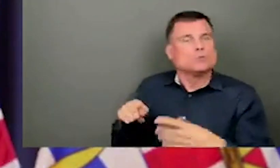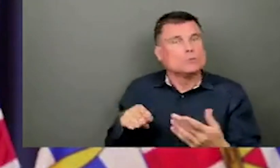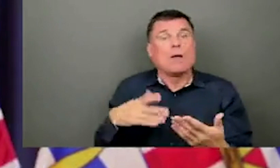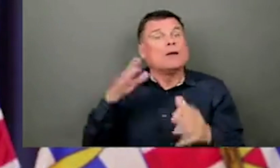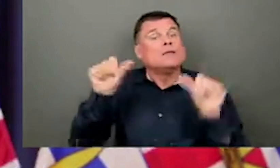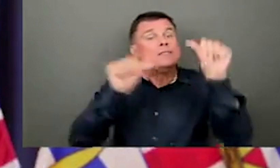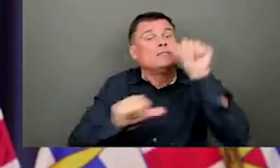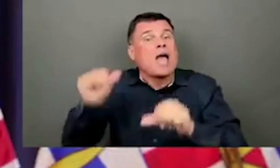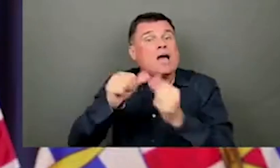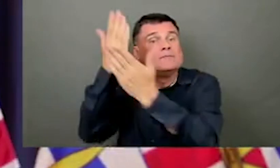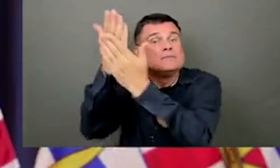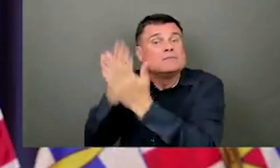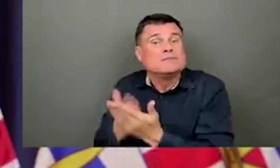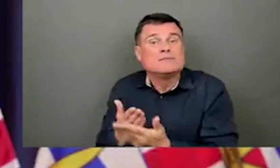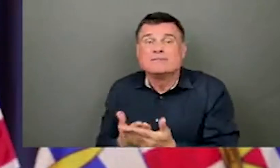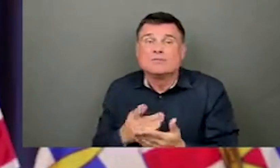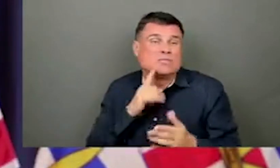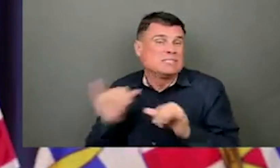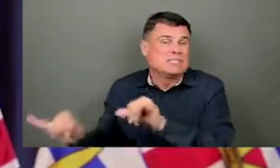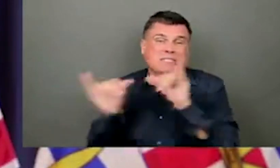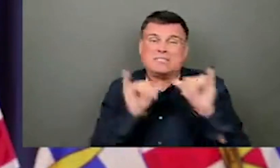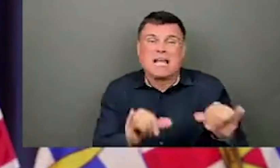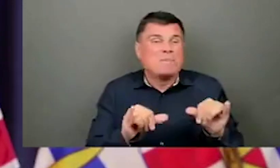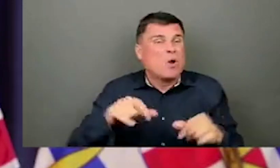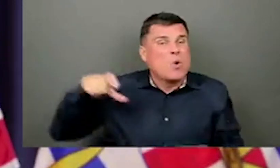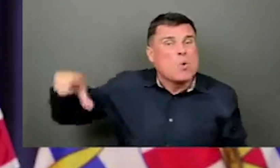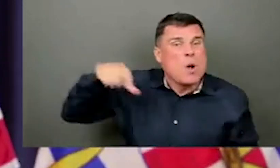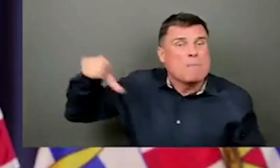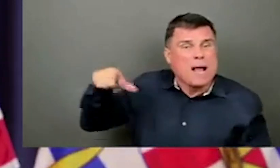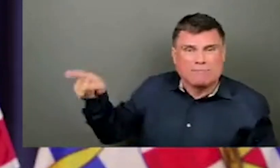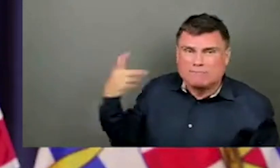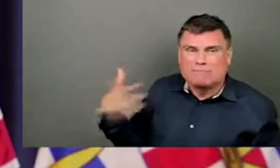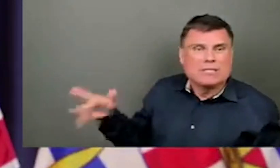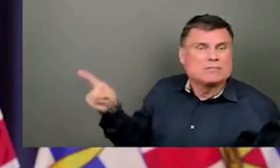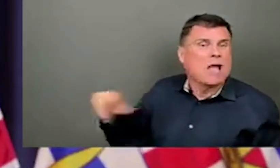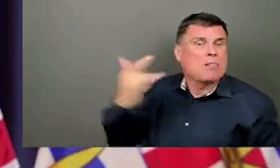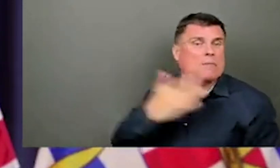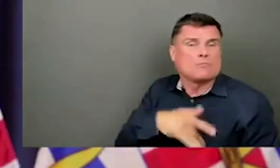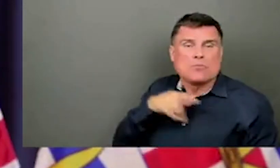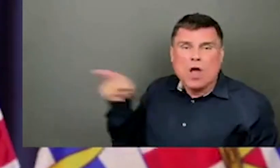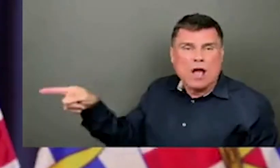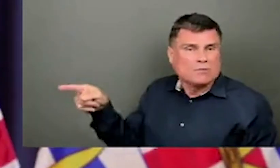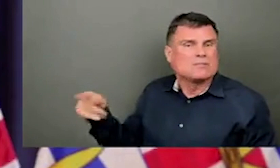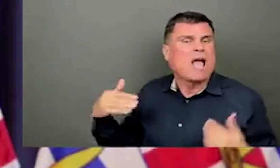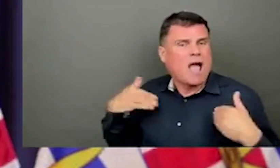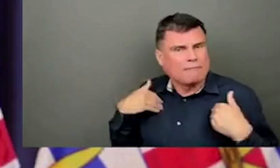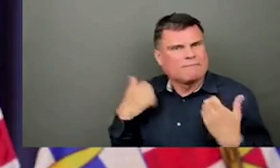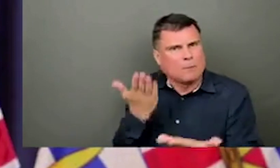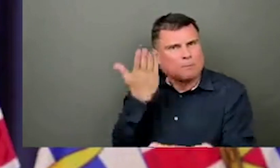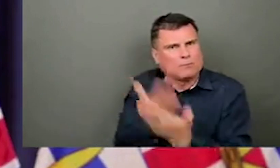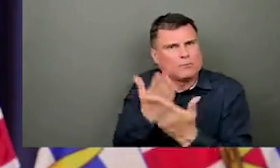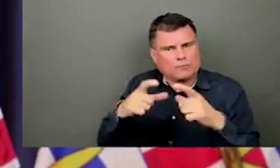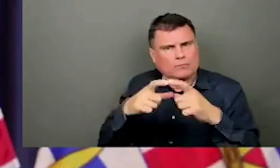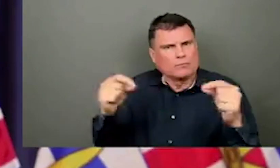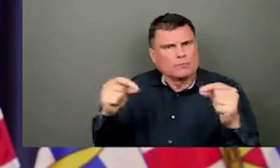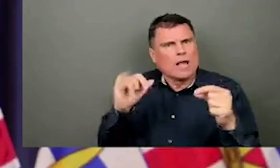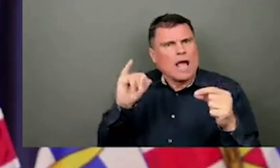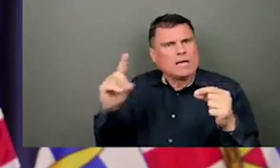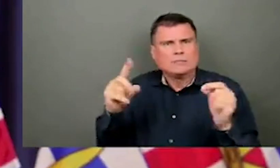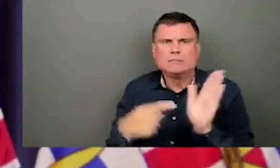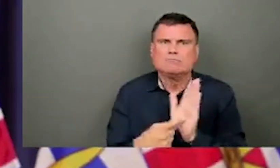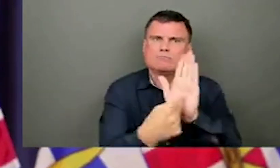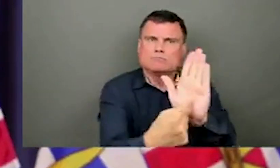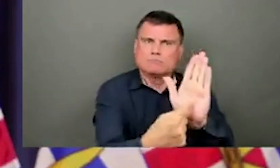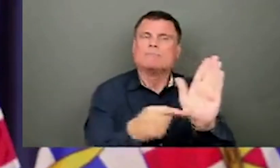with other provinces and what their proof of immunization or their immunization record is. So we have a process for